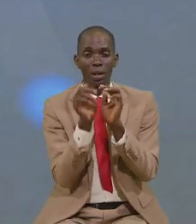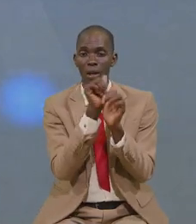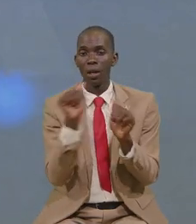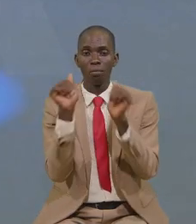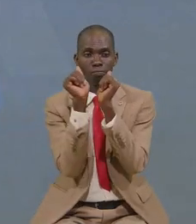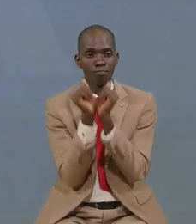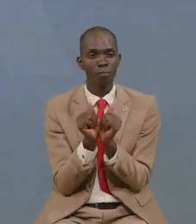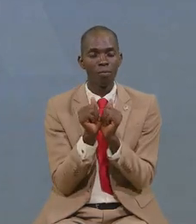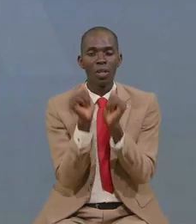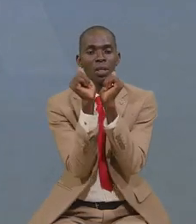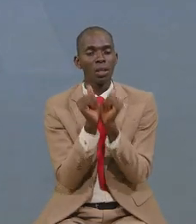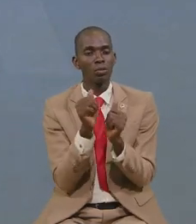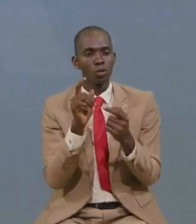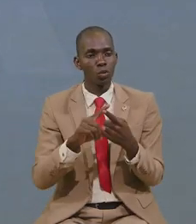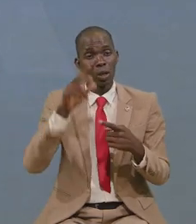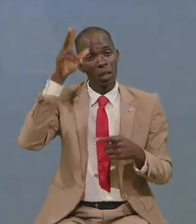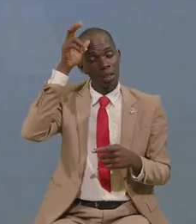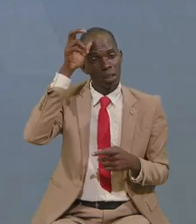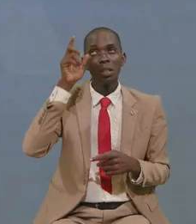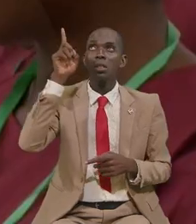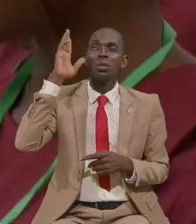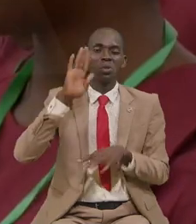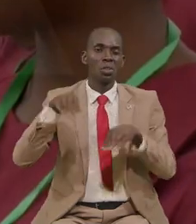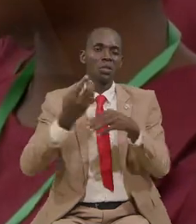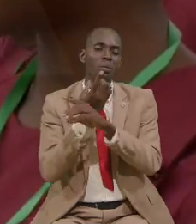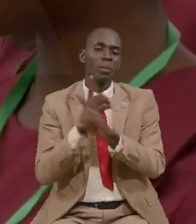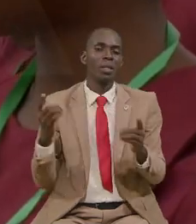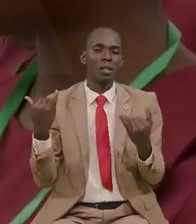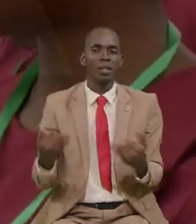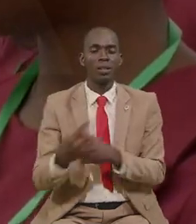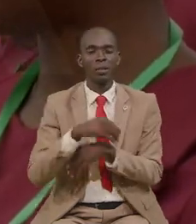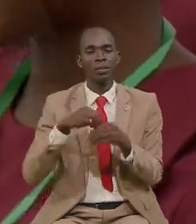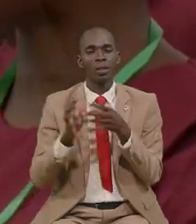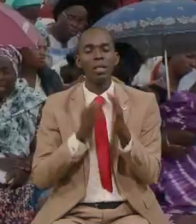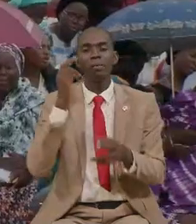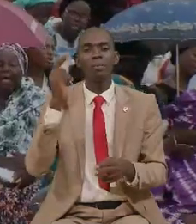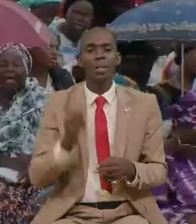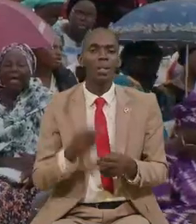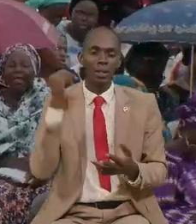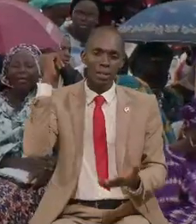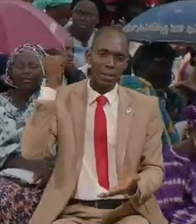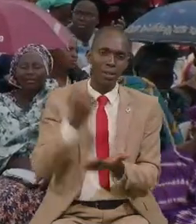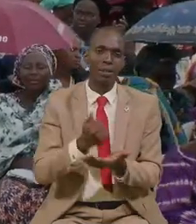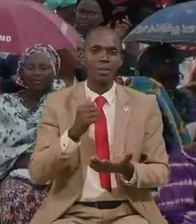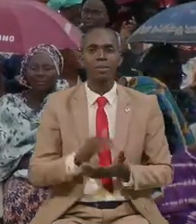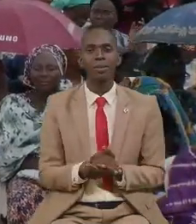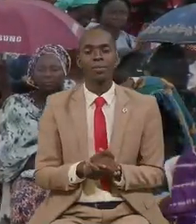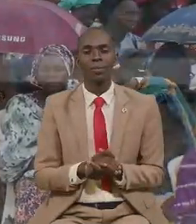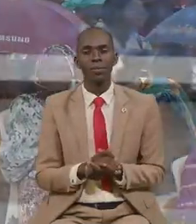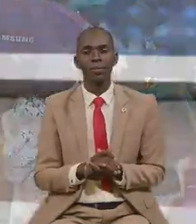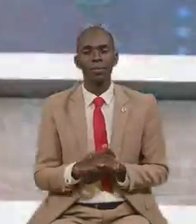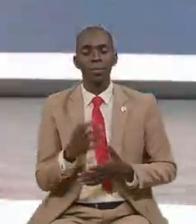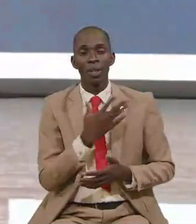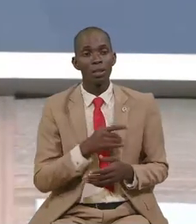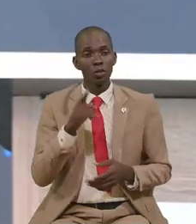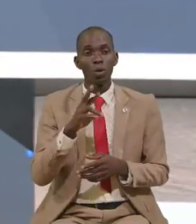captive of Satan. He'll give you deliverance today. Amen. Yeah. And you are a